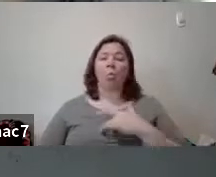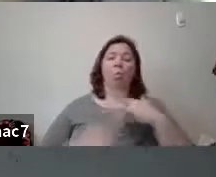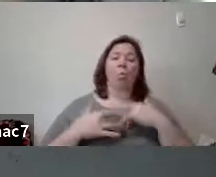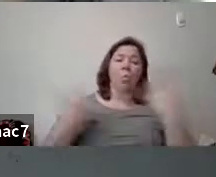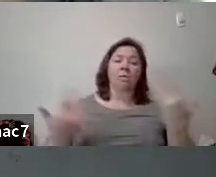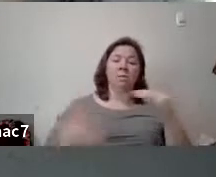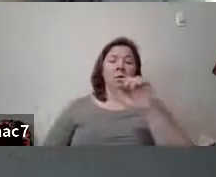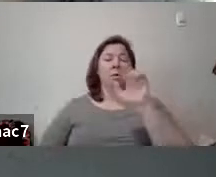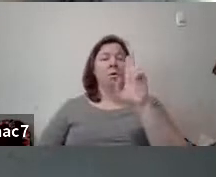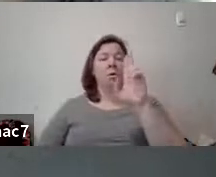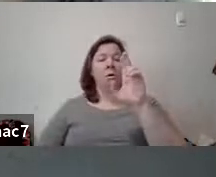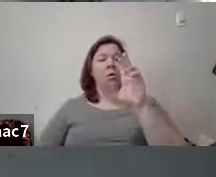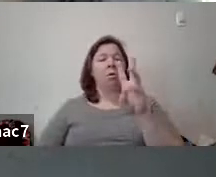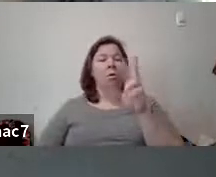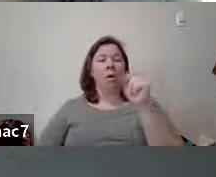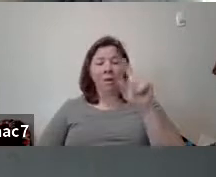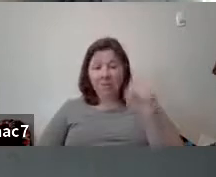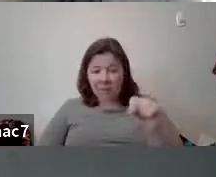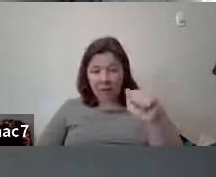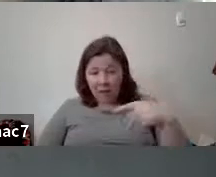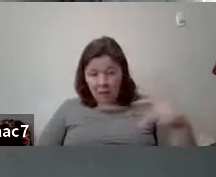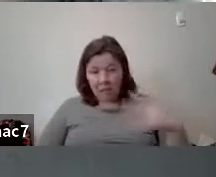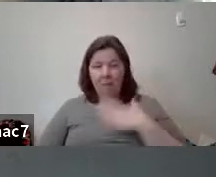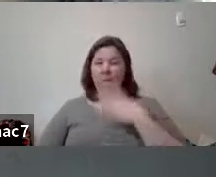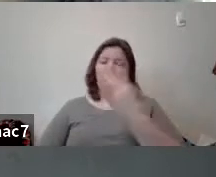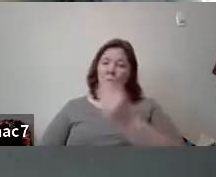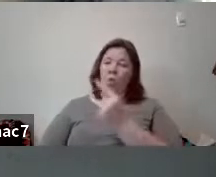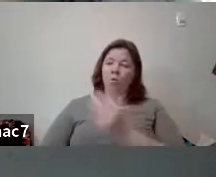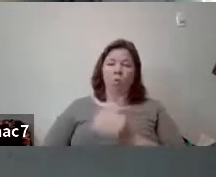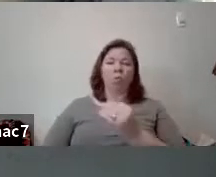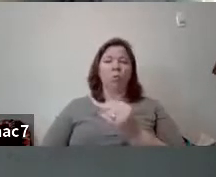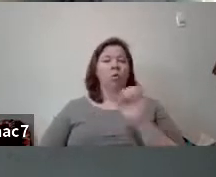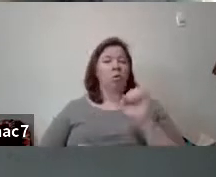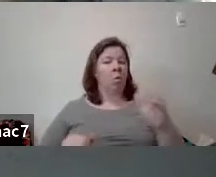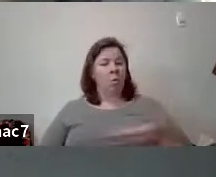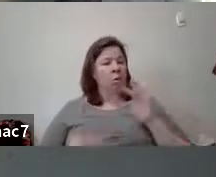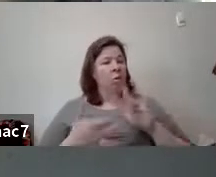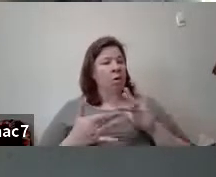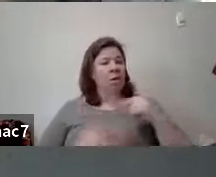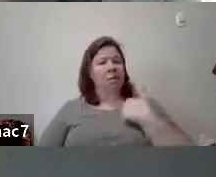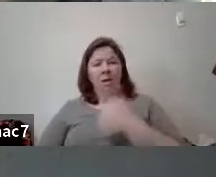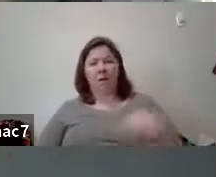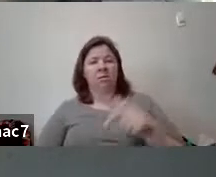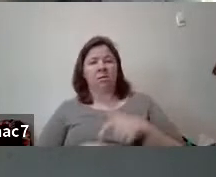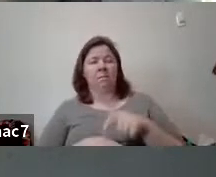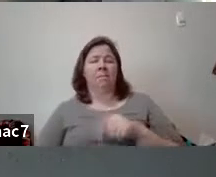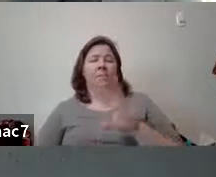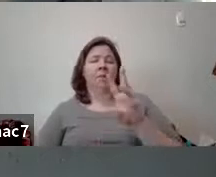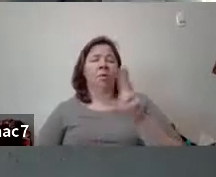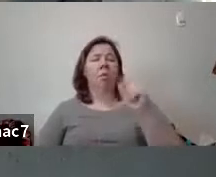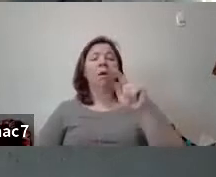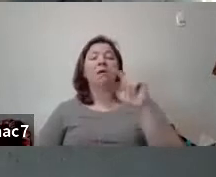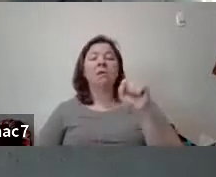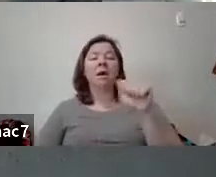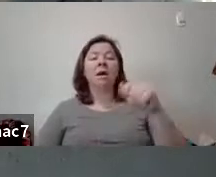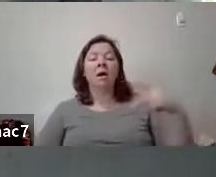me on Messenger. I do prefer WhatsApp though. That is my go-to. So yes, you're all welcome to. And that's from me. I'm just